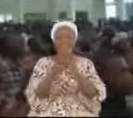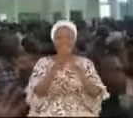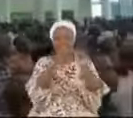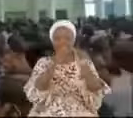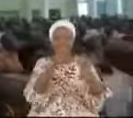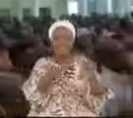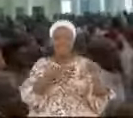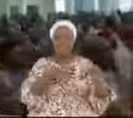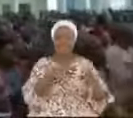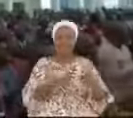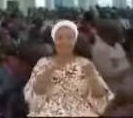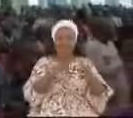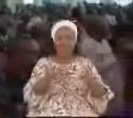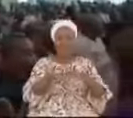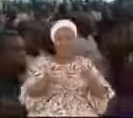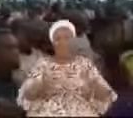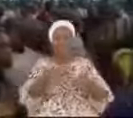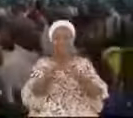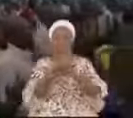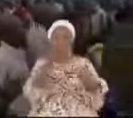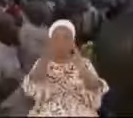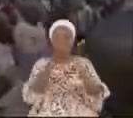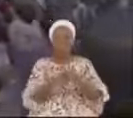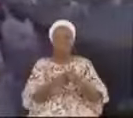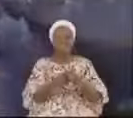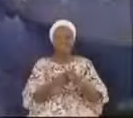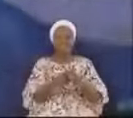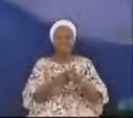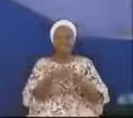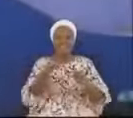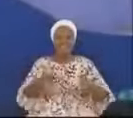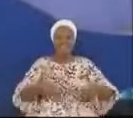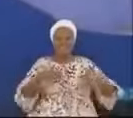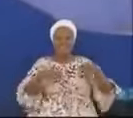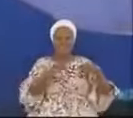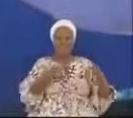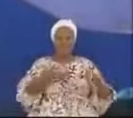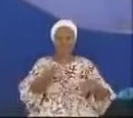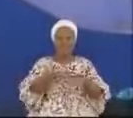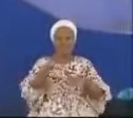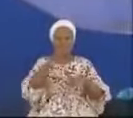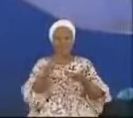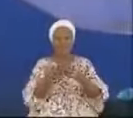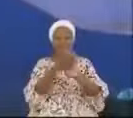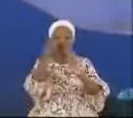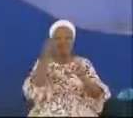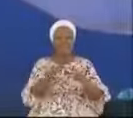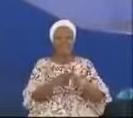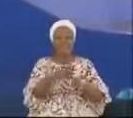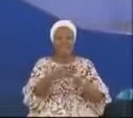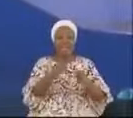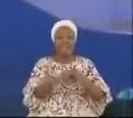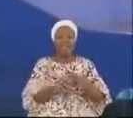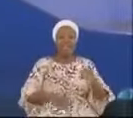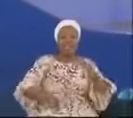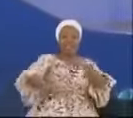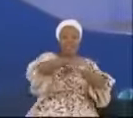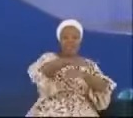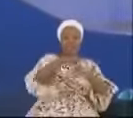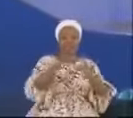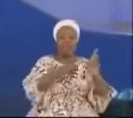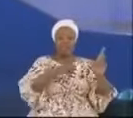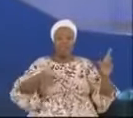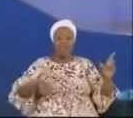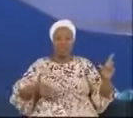home. The healing of the Lord follow you home. And the shield of the Lord